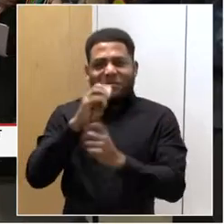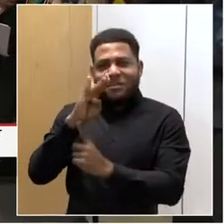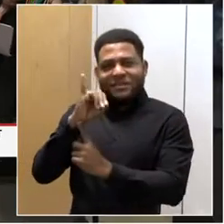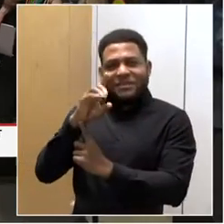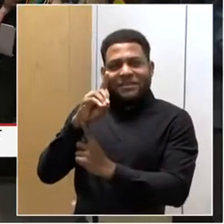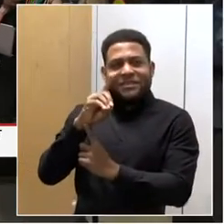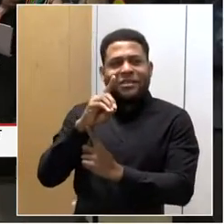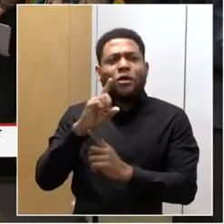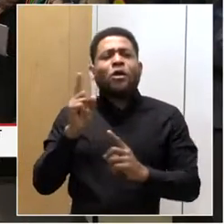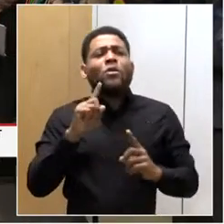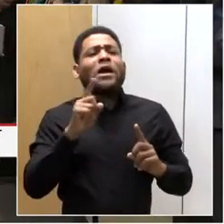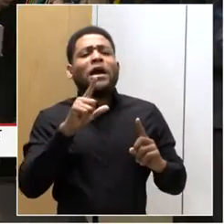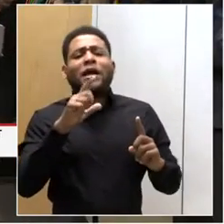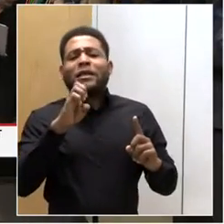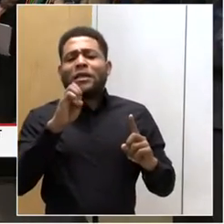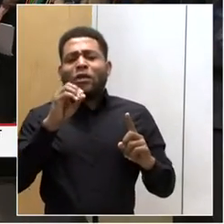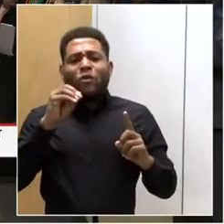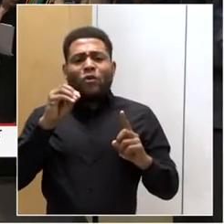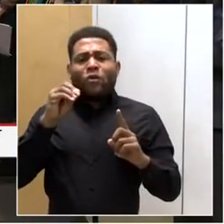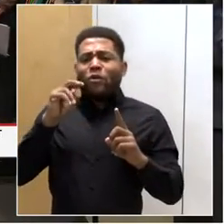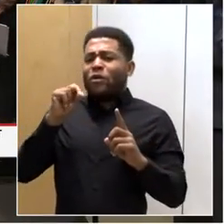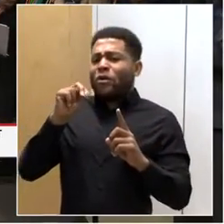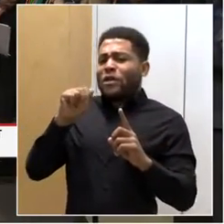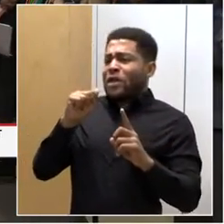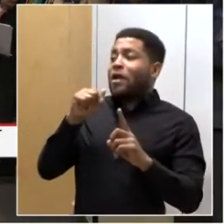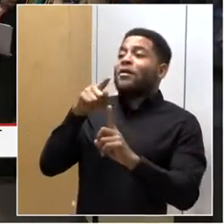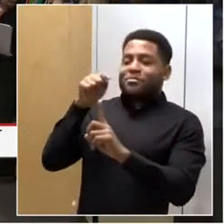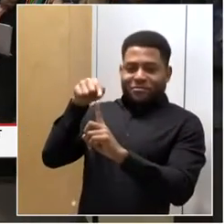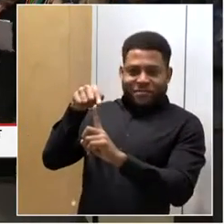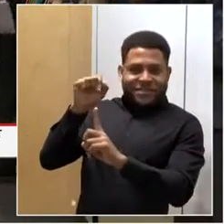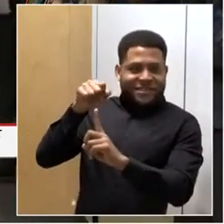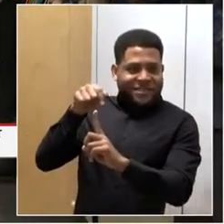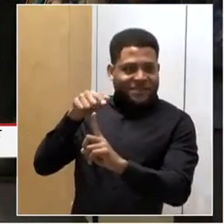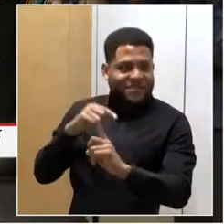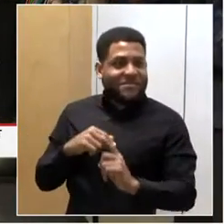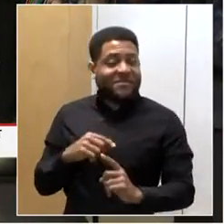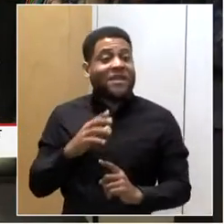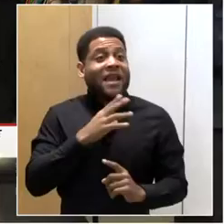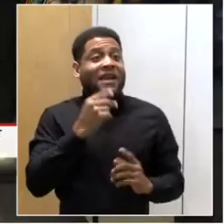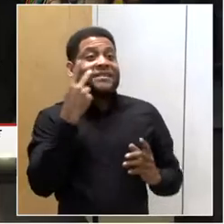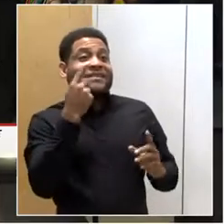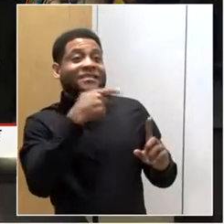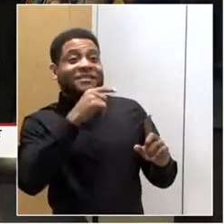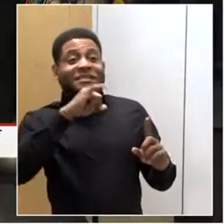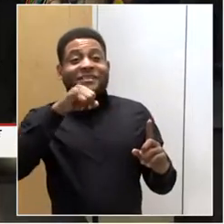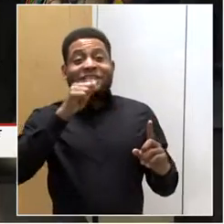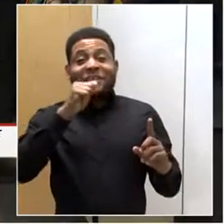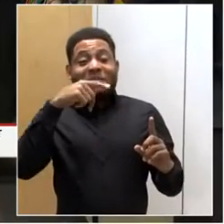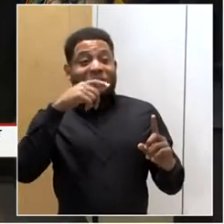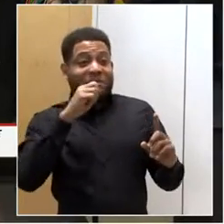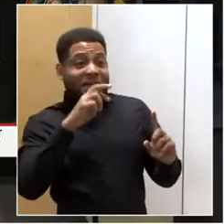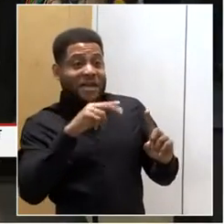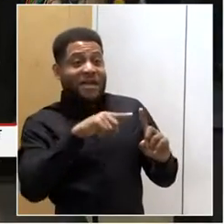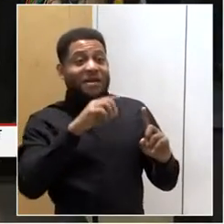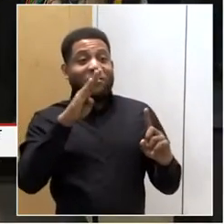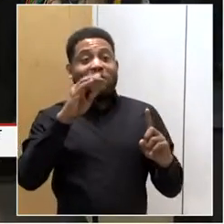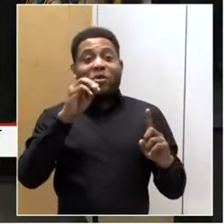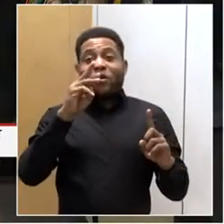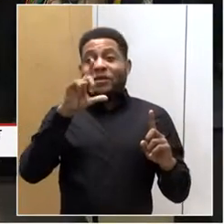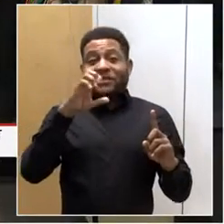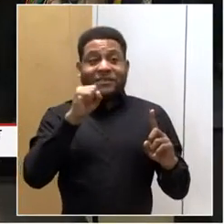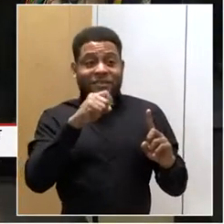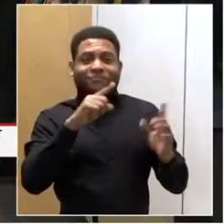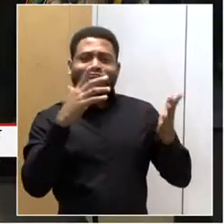by Japer Bowles, I see. Let's give Japer a big round of applause, who leads the